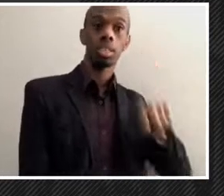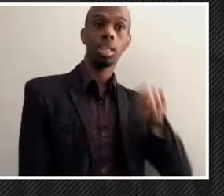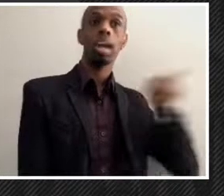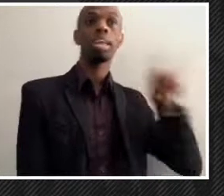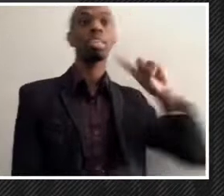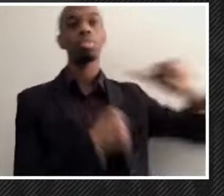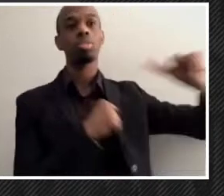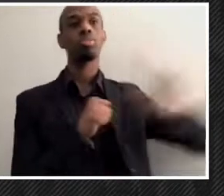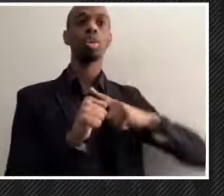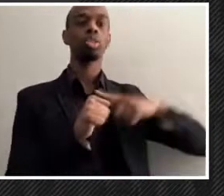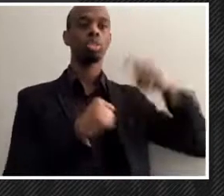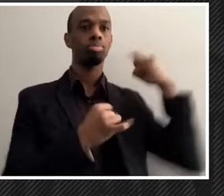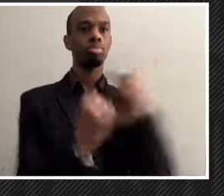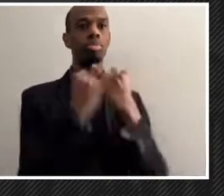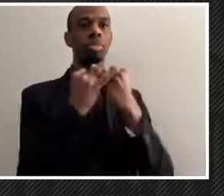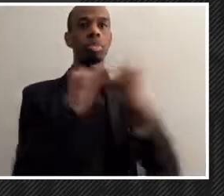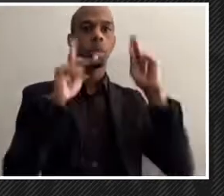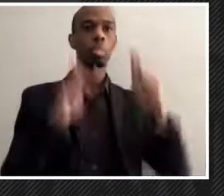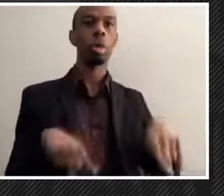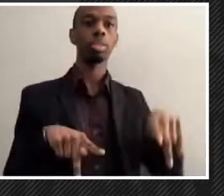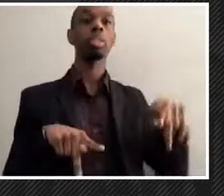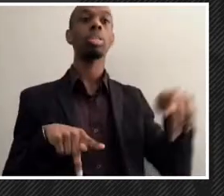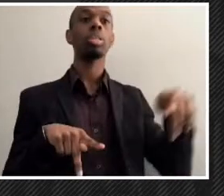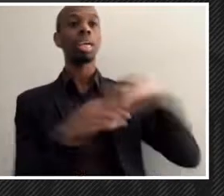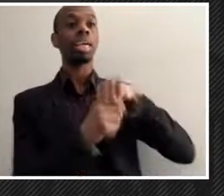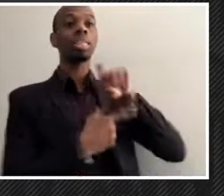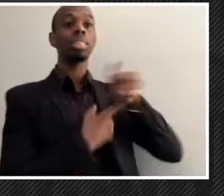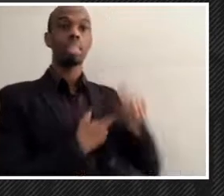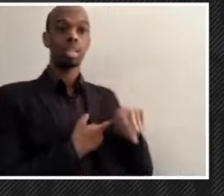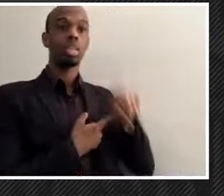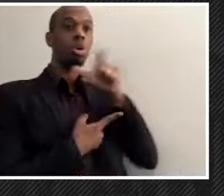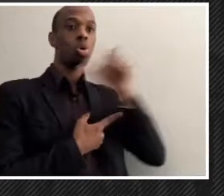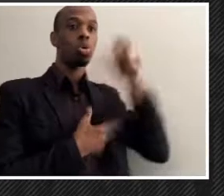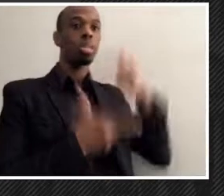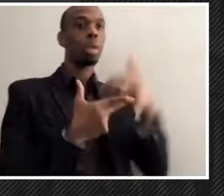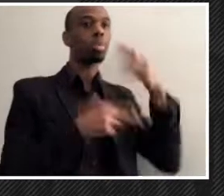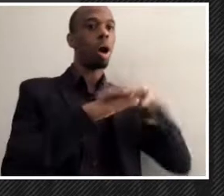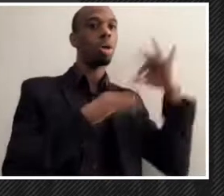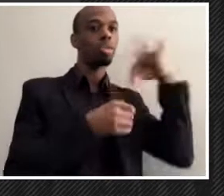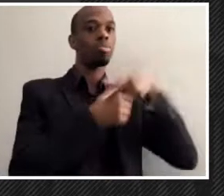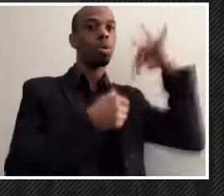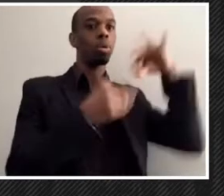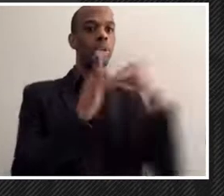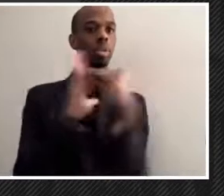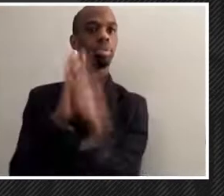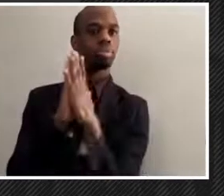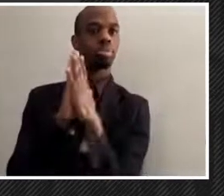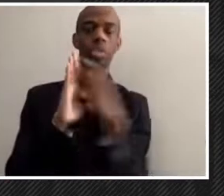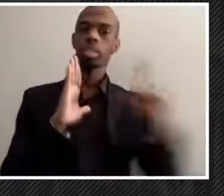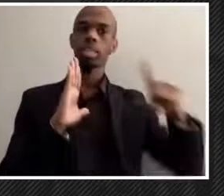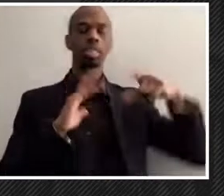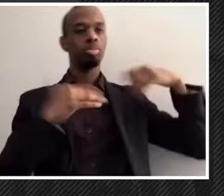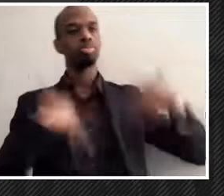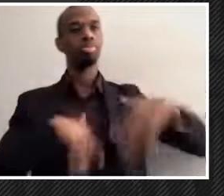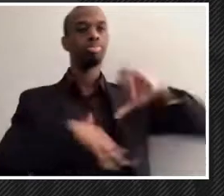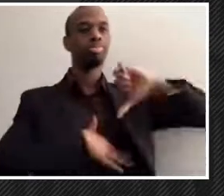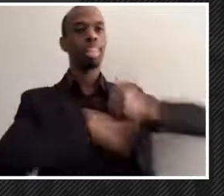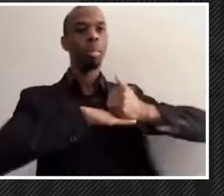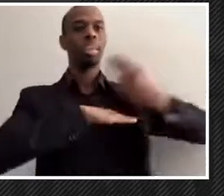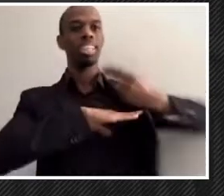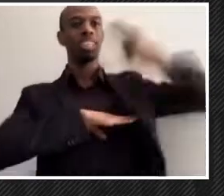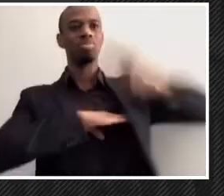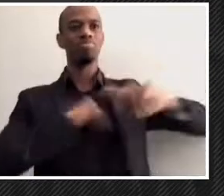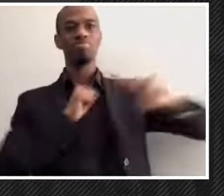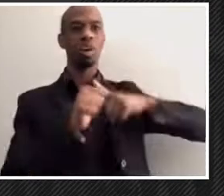person in Texas to have their name on an electoral ballot. Definitely making history right now as we talk about Black History